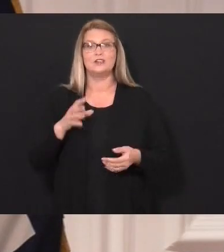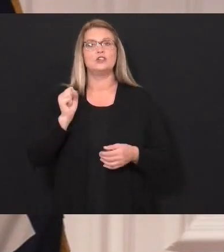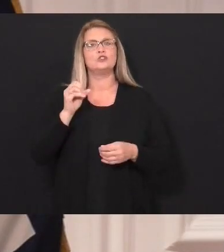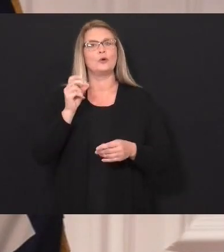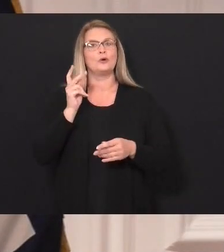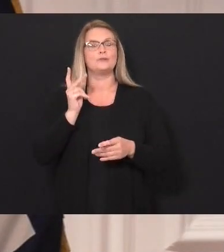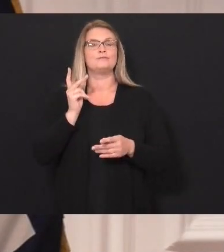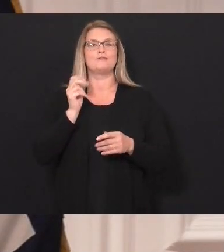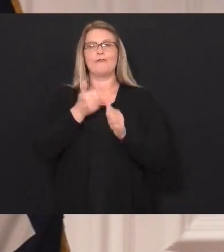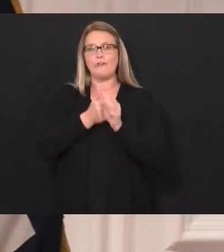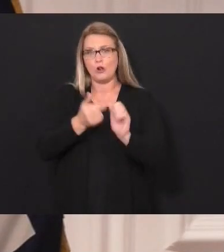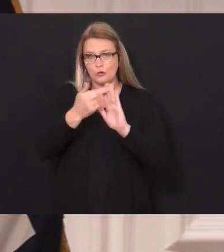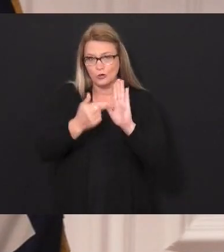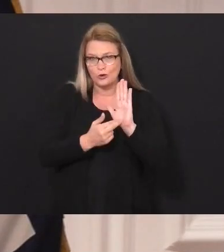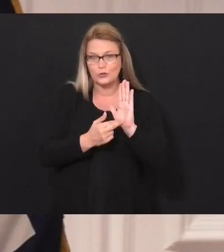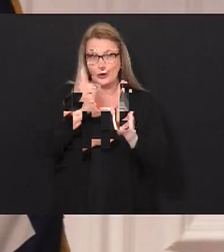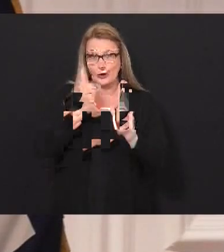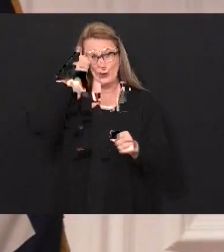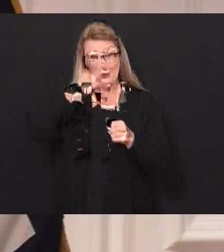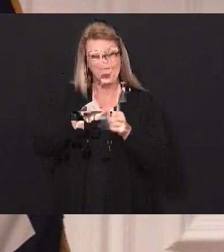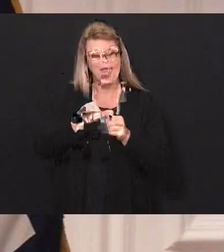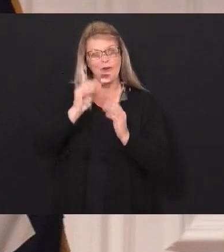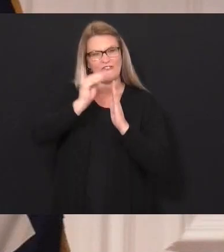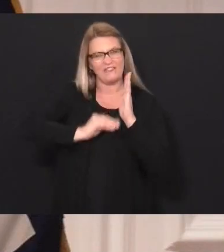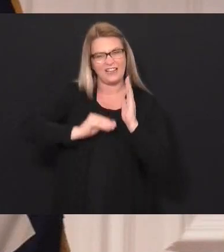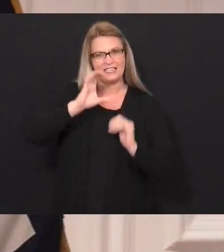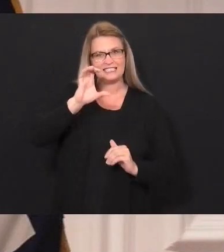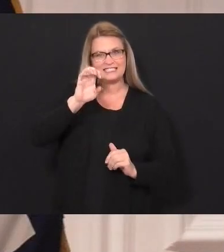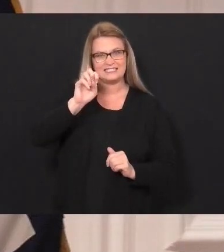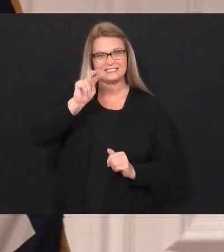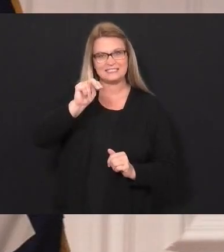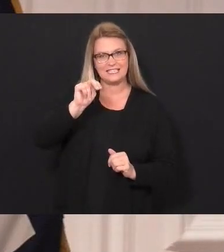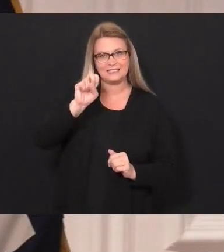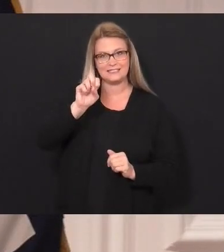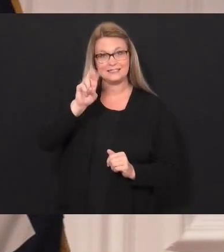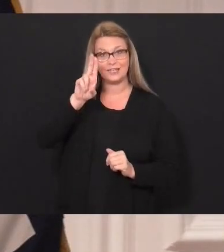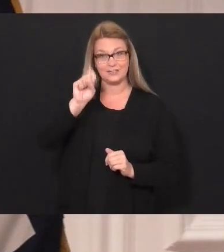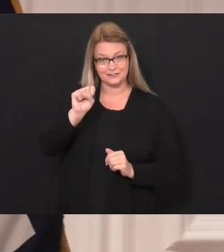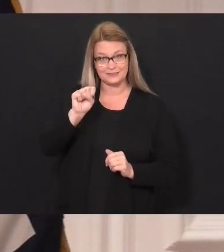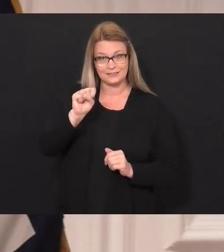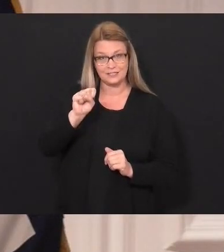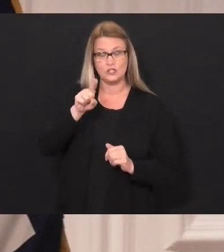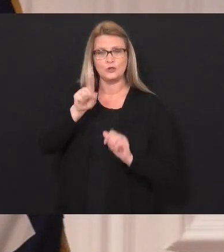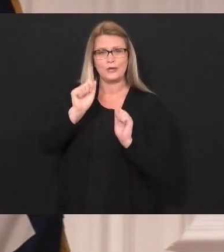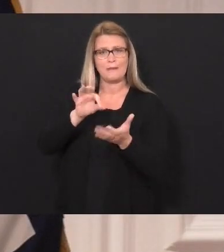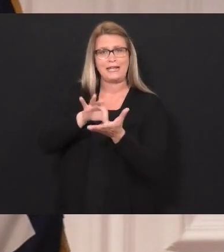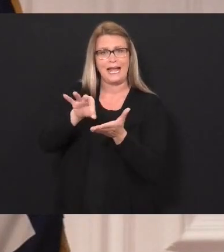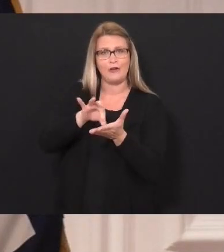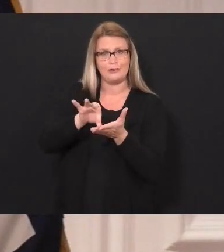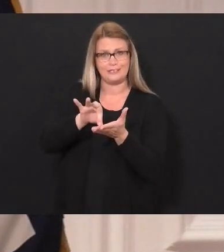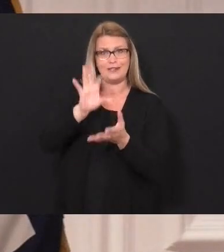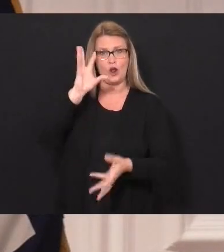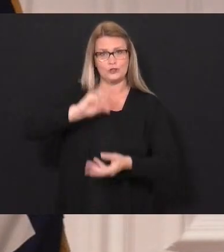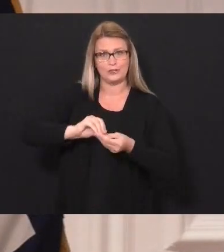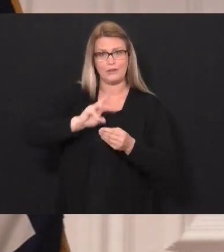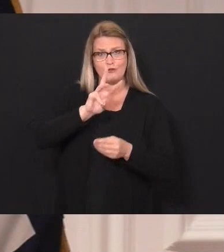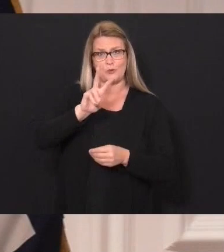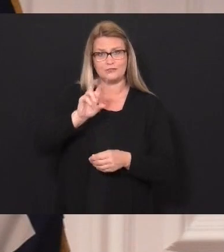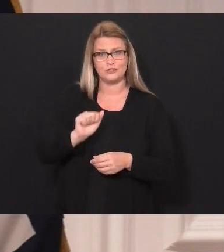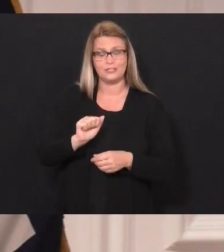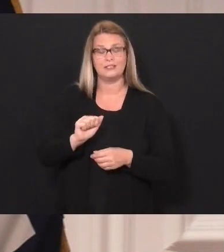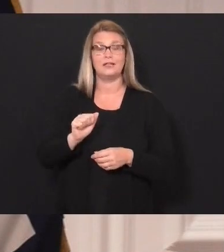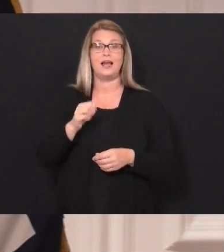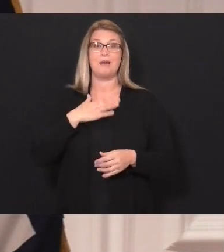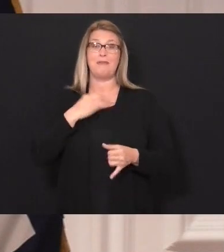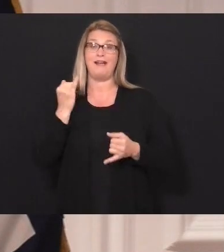Remember our senses, and to always everybody to be counted. And I guess the last thing